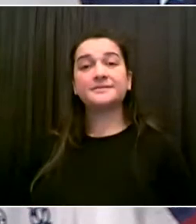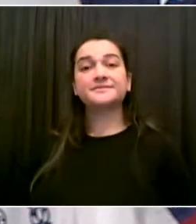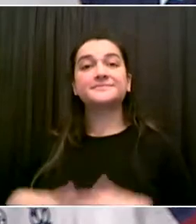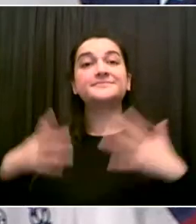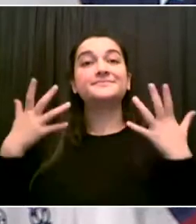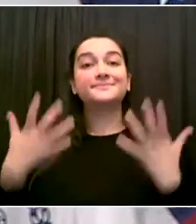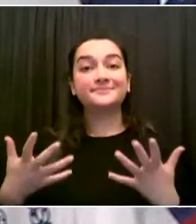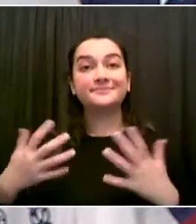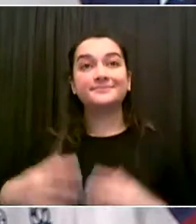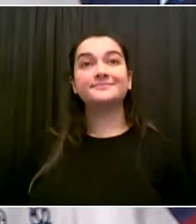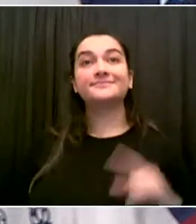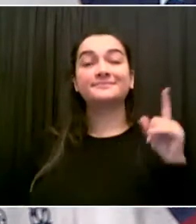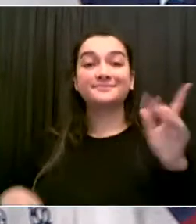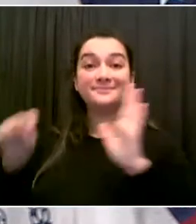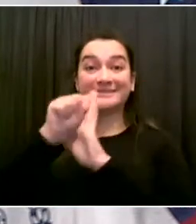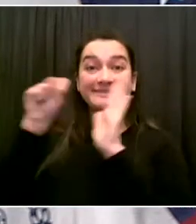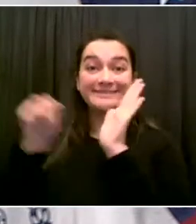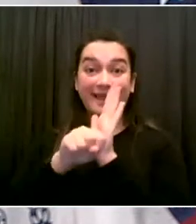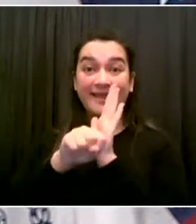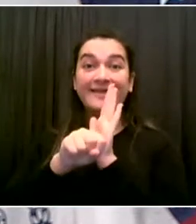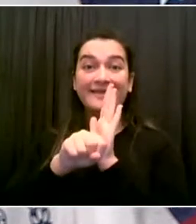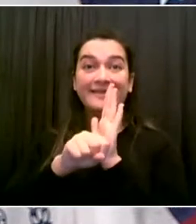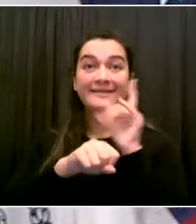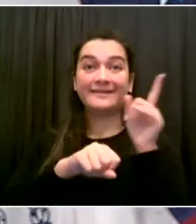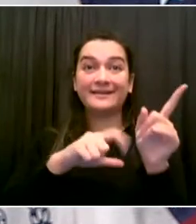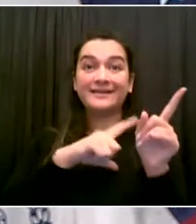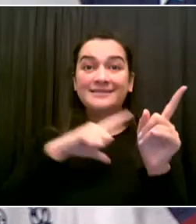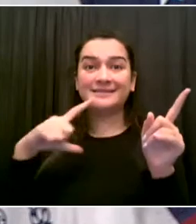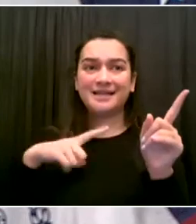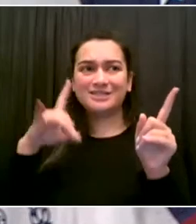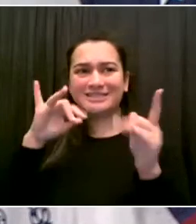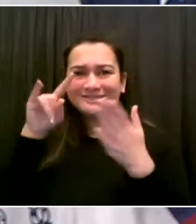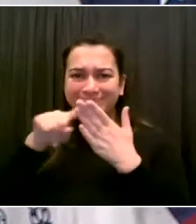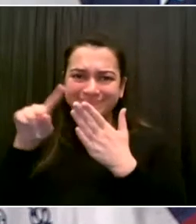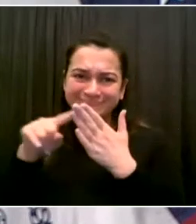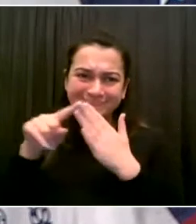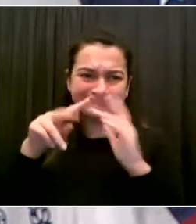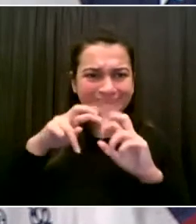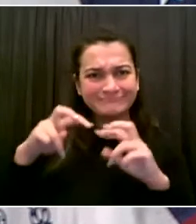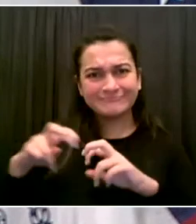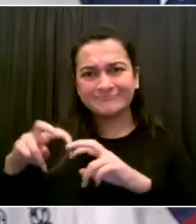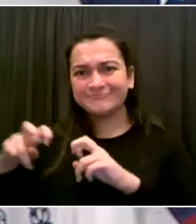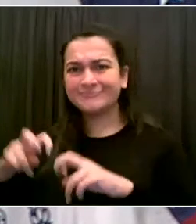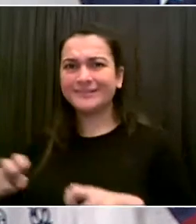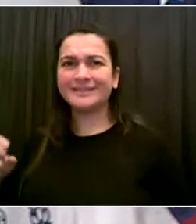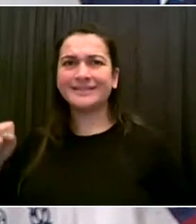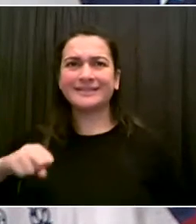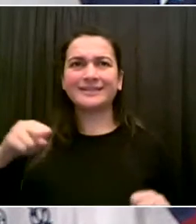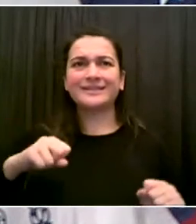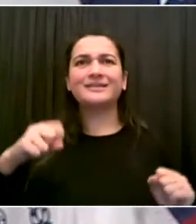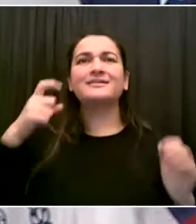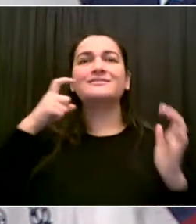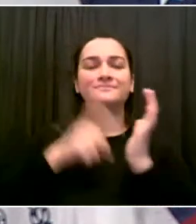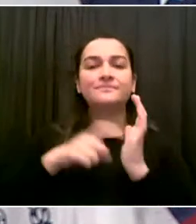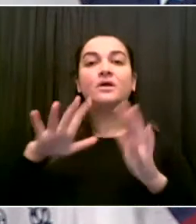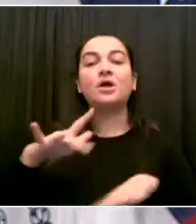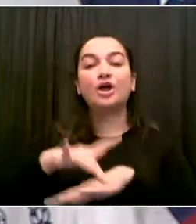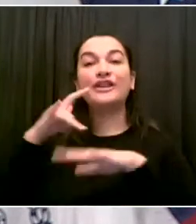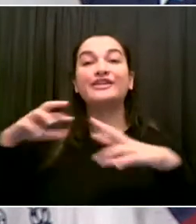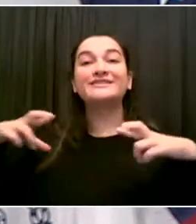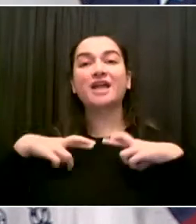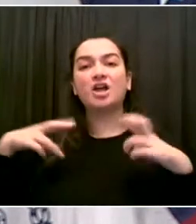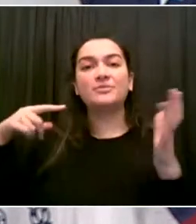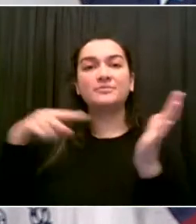give localities a choice. We're looking at it now. We want to be mindful. We understand there's certainly